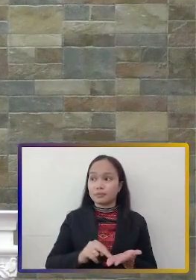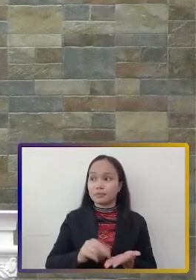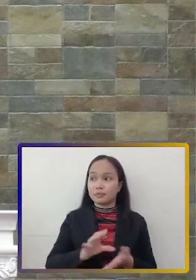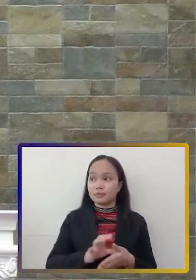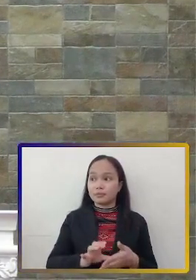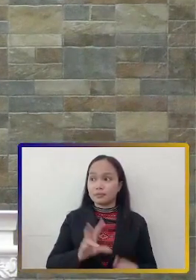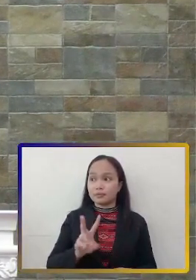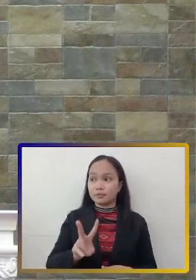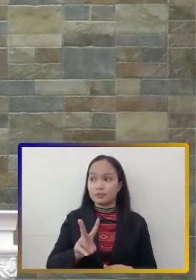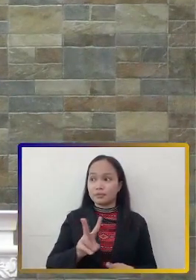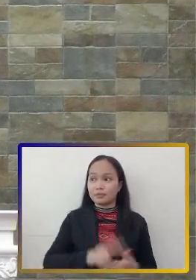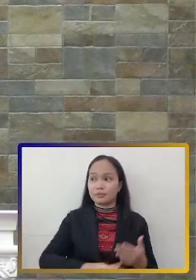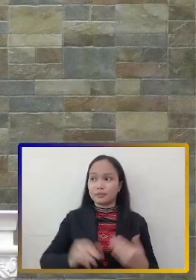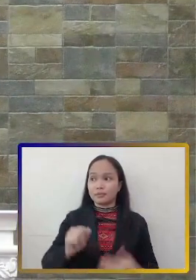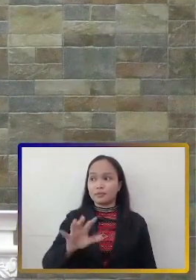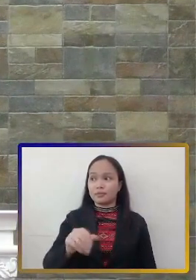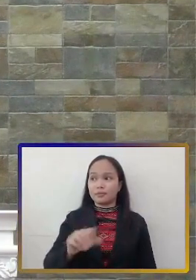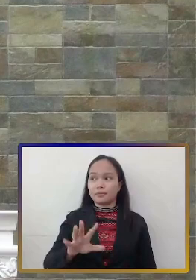number 15.